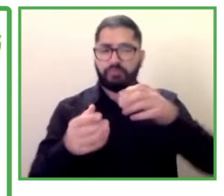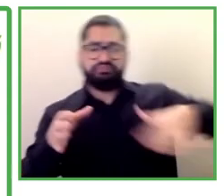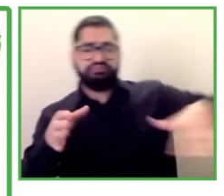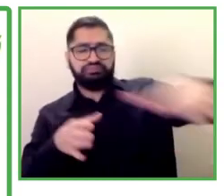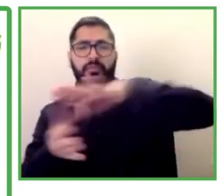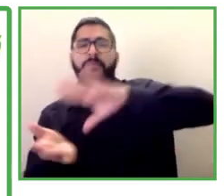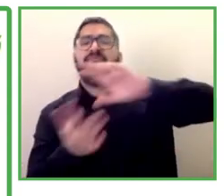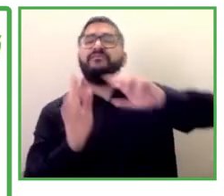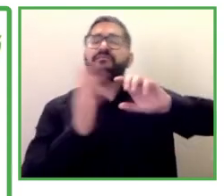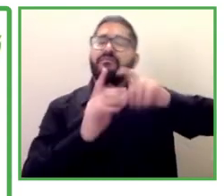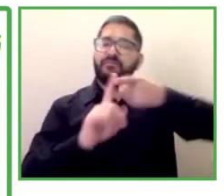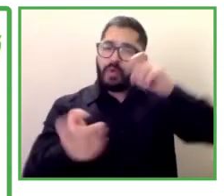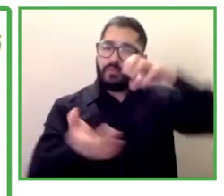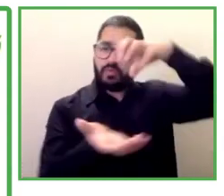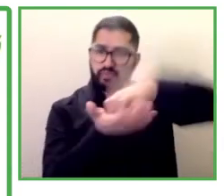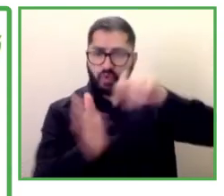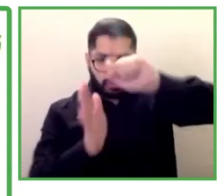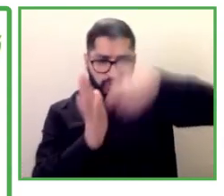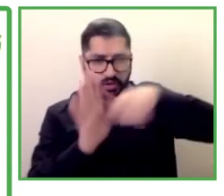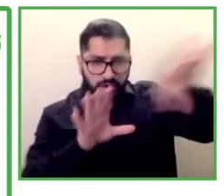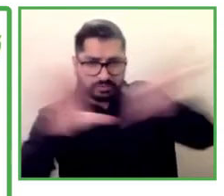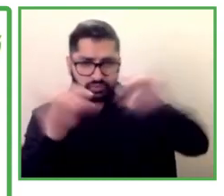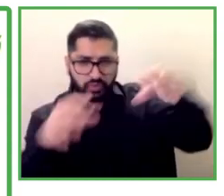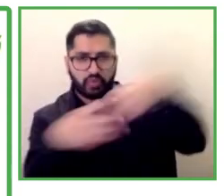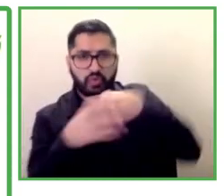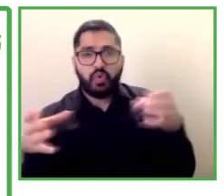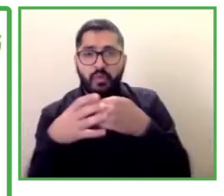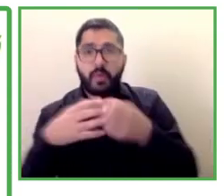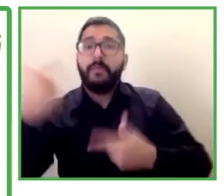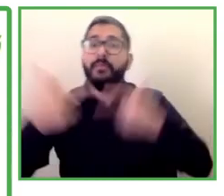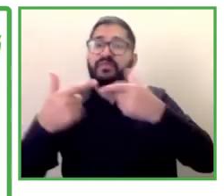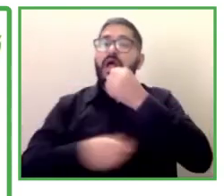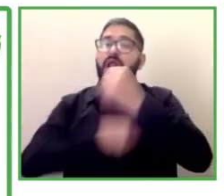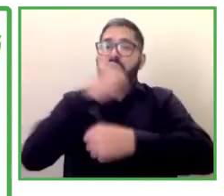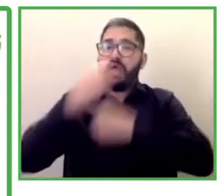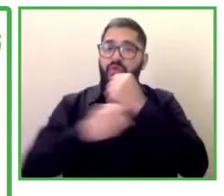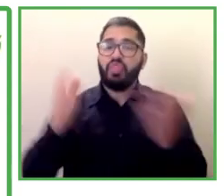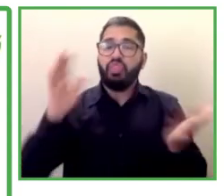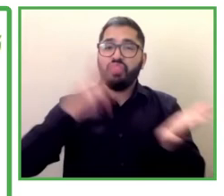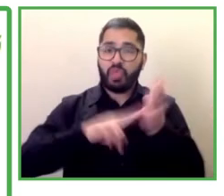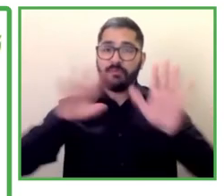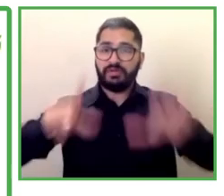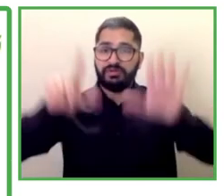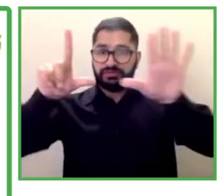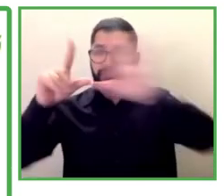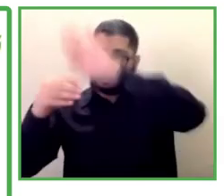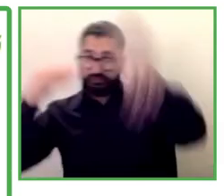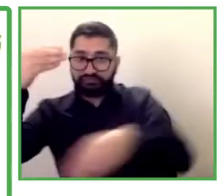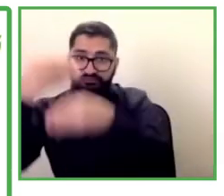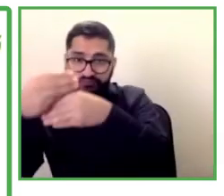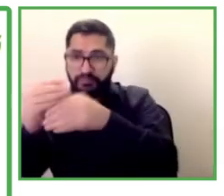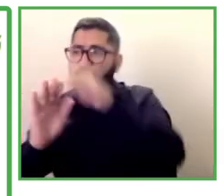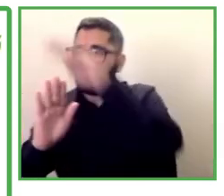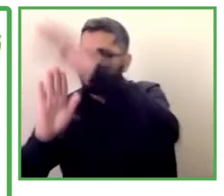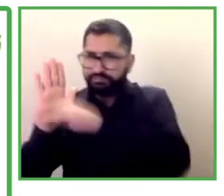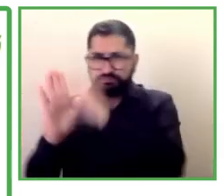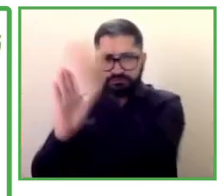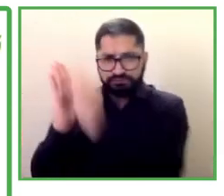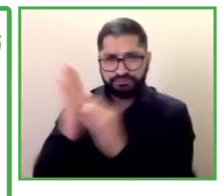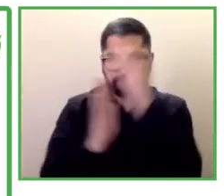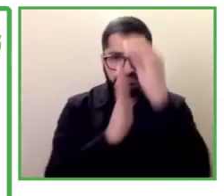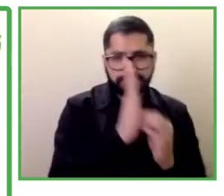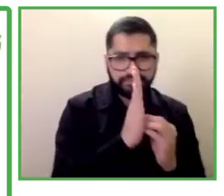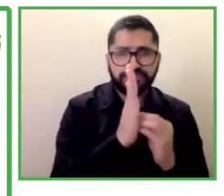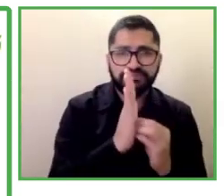country. In the contract of 2018, we incorporated several measures of employment for people with disabilities.